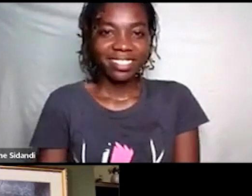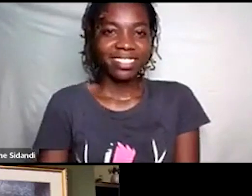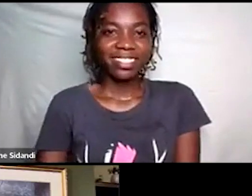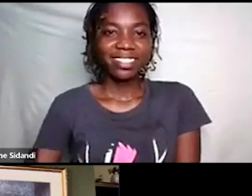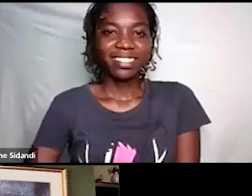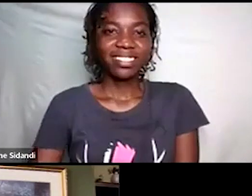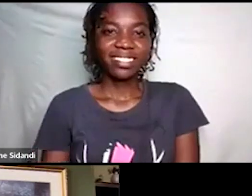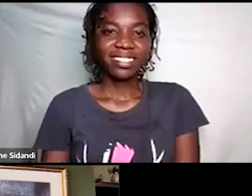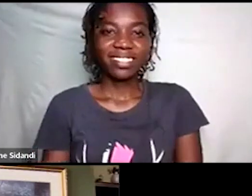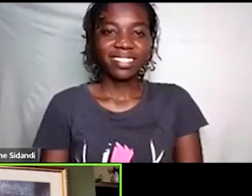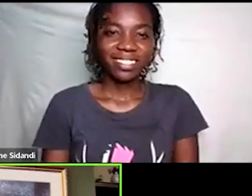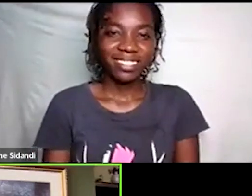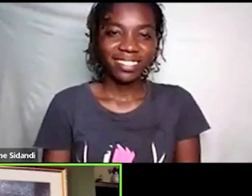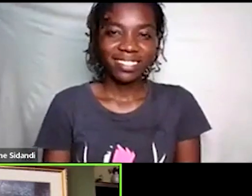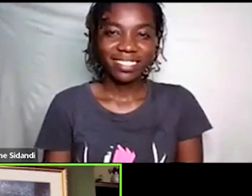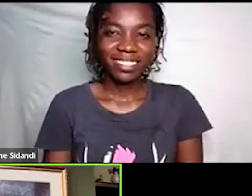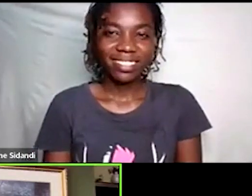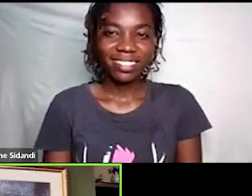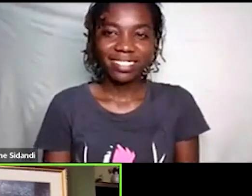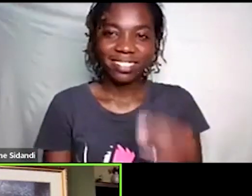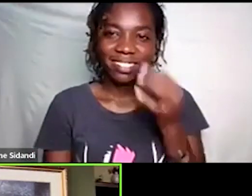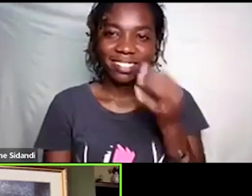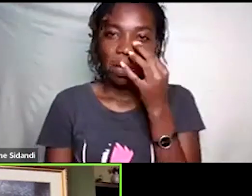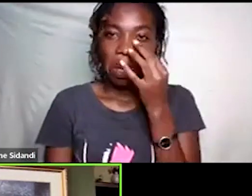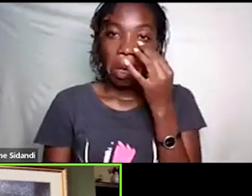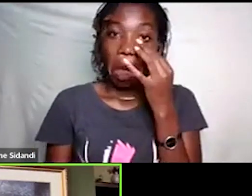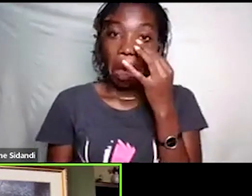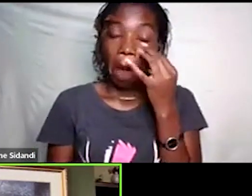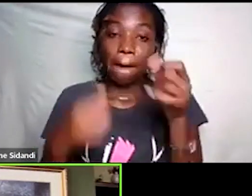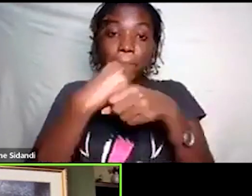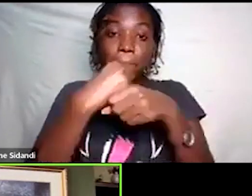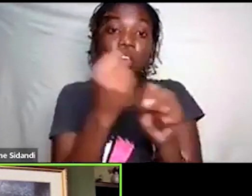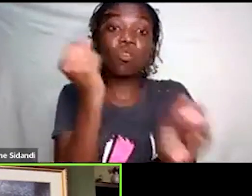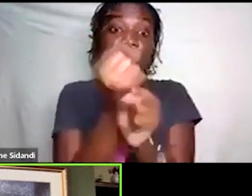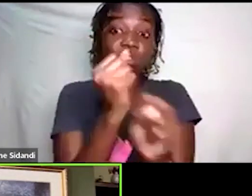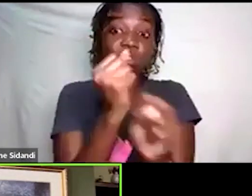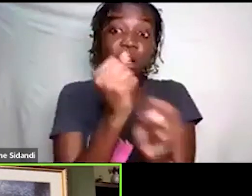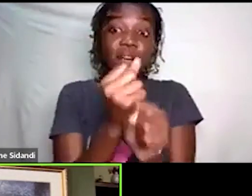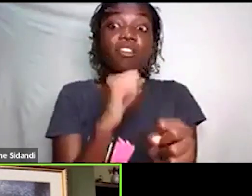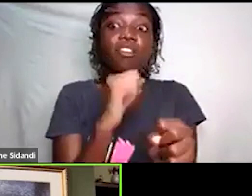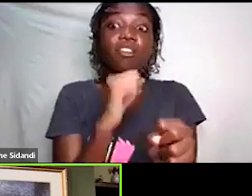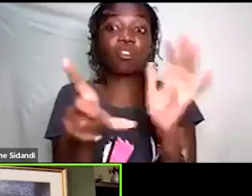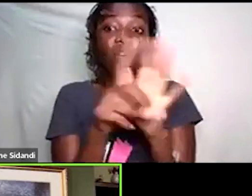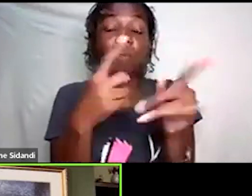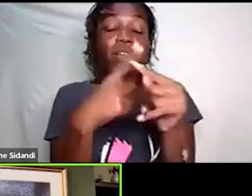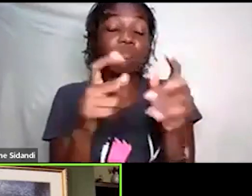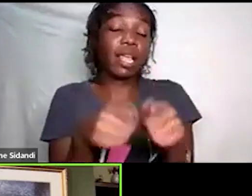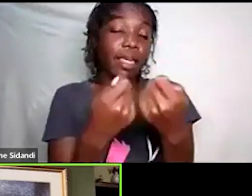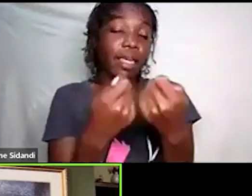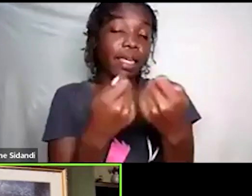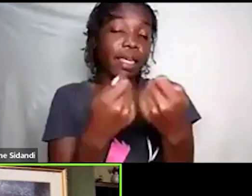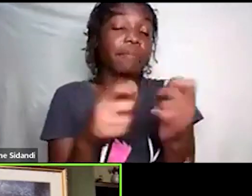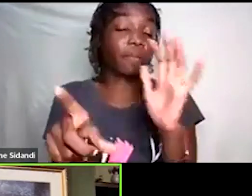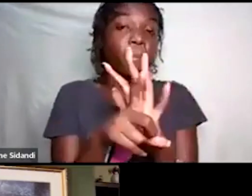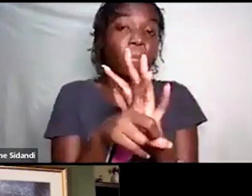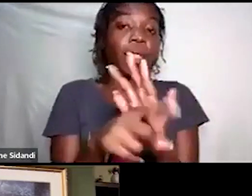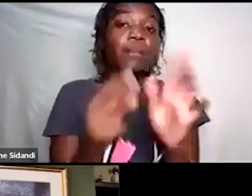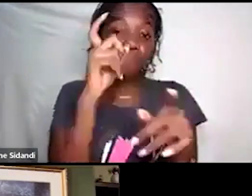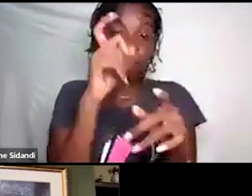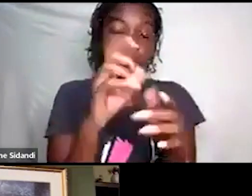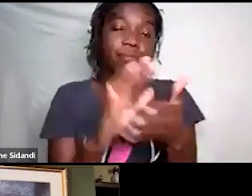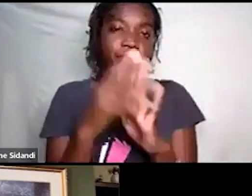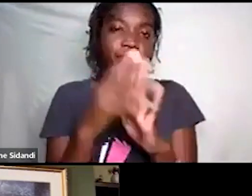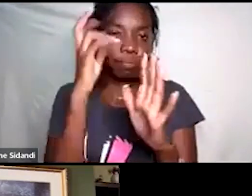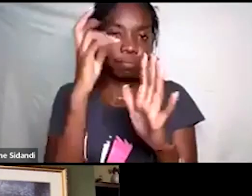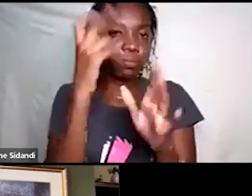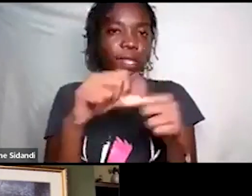They make it work. They're not the law. So again, they can also break the same laws they enforce. So be cognizant of that. And at the same